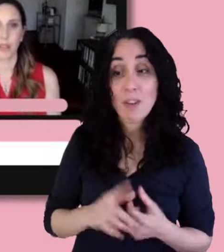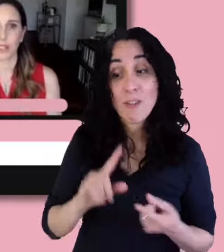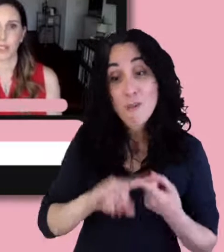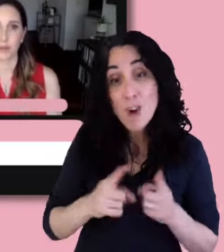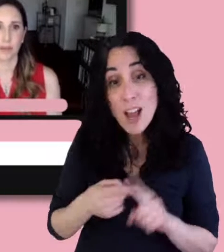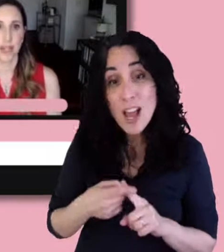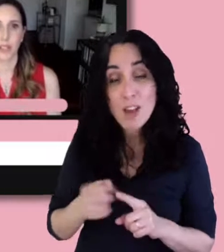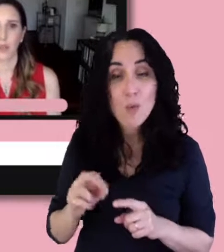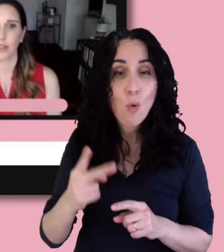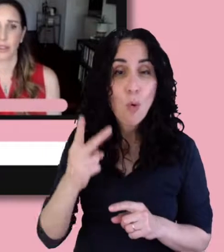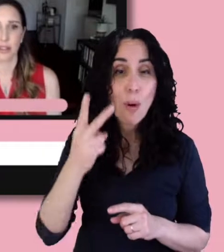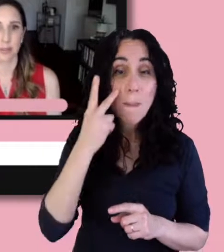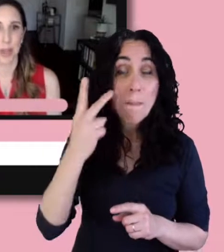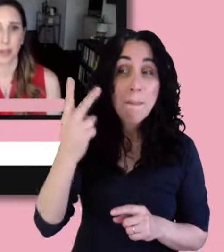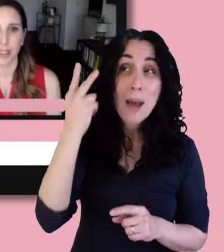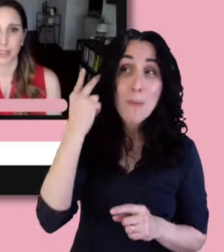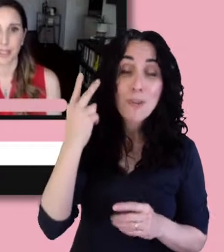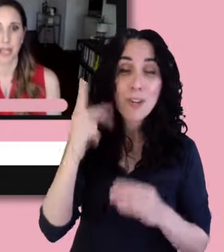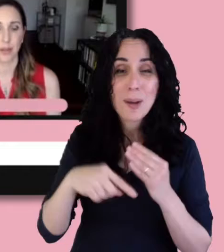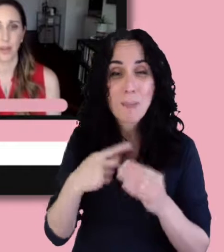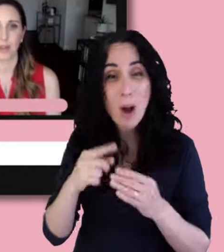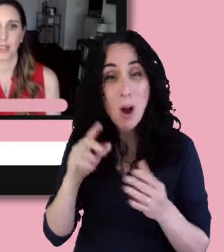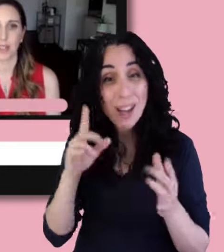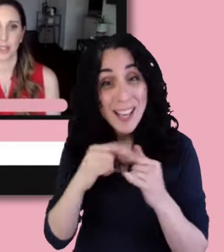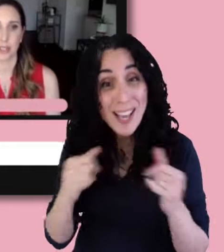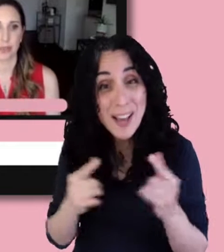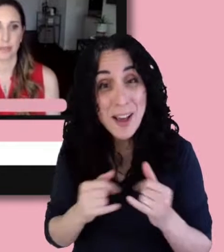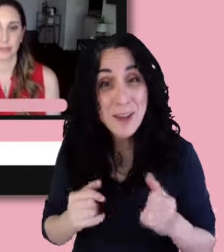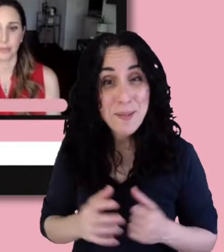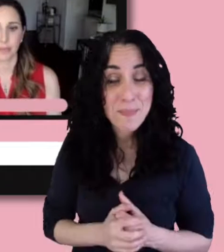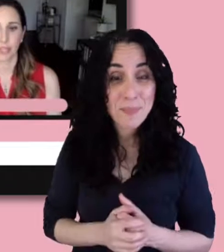whether it's a friend, whether it's a memory of camp, whether it's